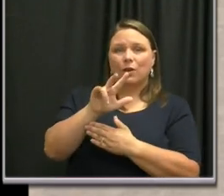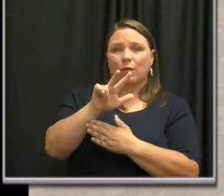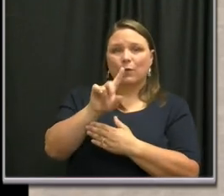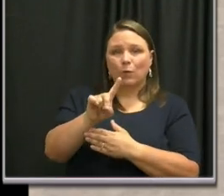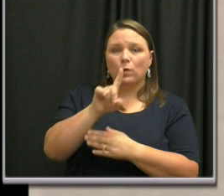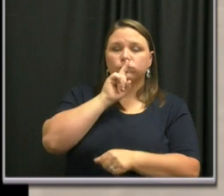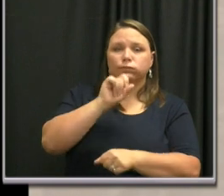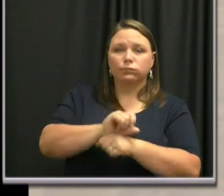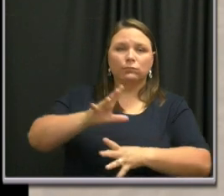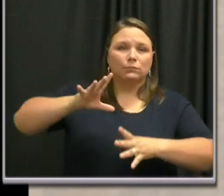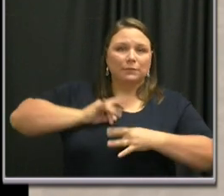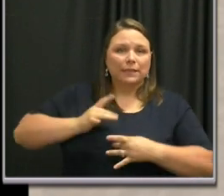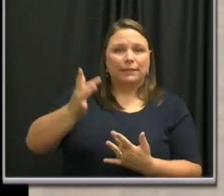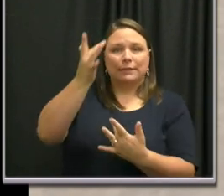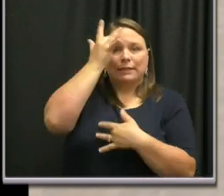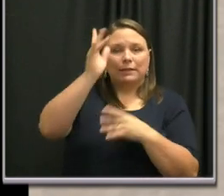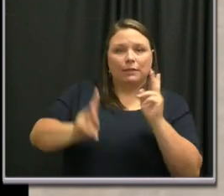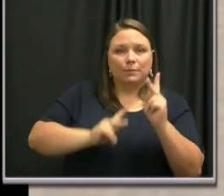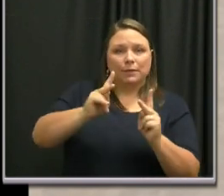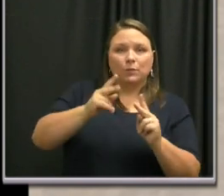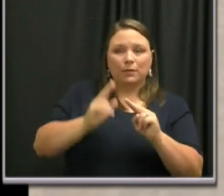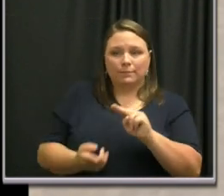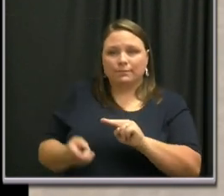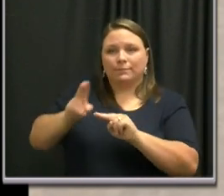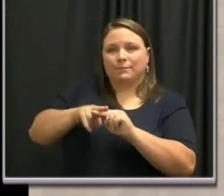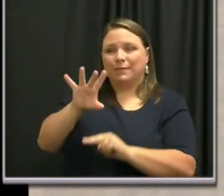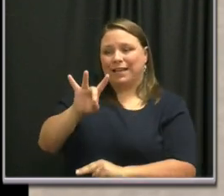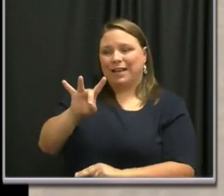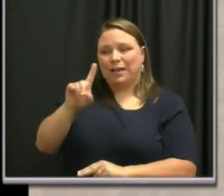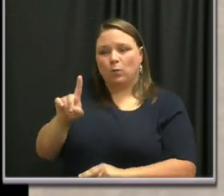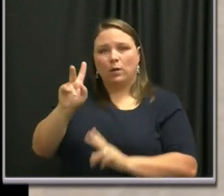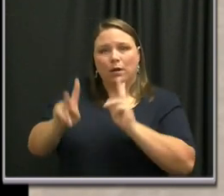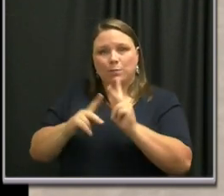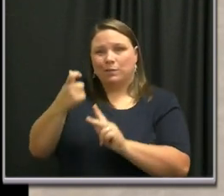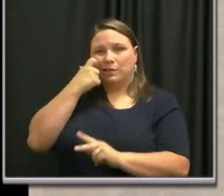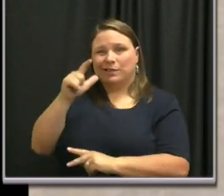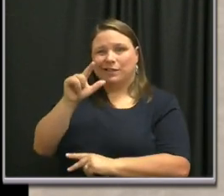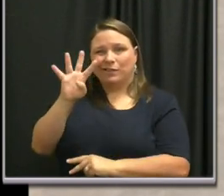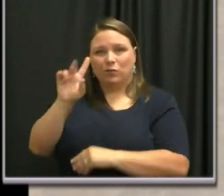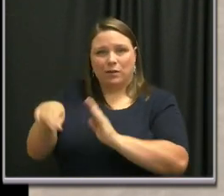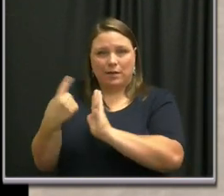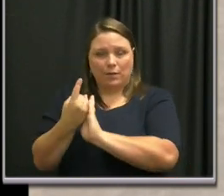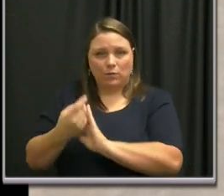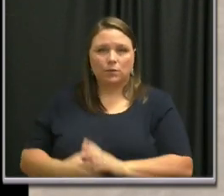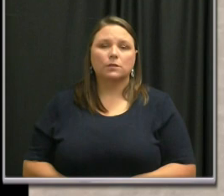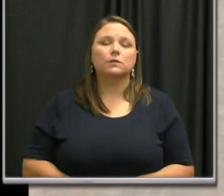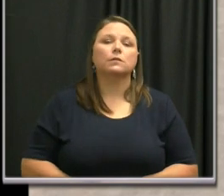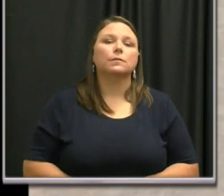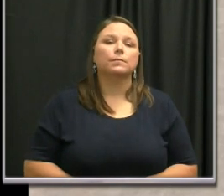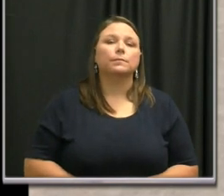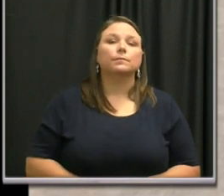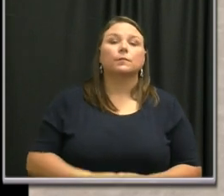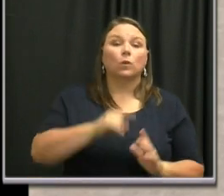5,831 confirmed cases. That is an increase of 81 cases in the past 24 hours.